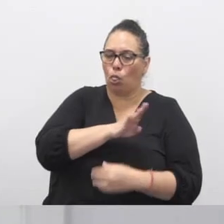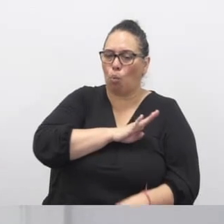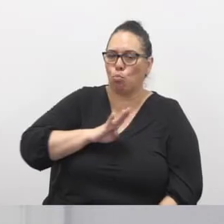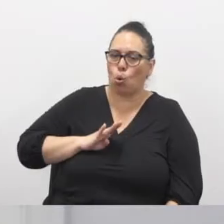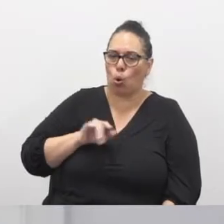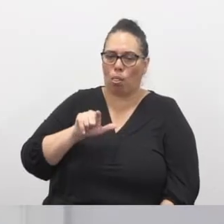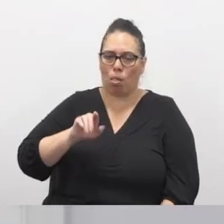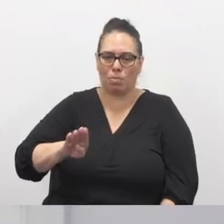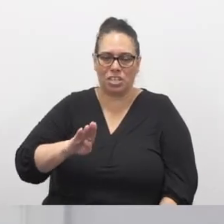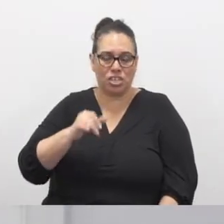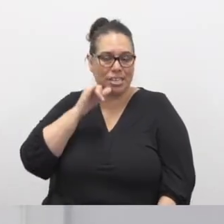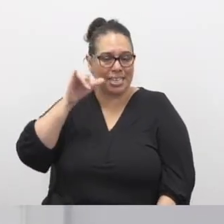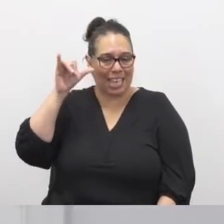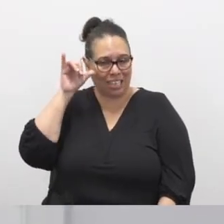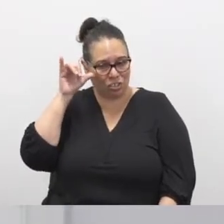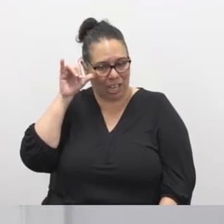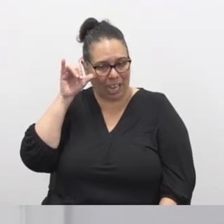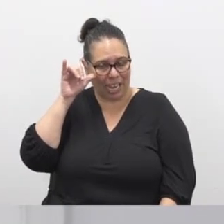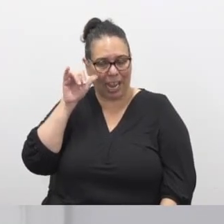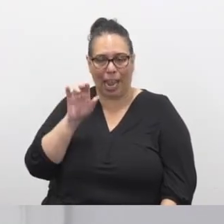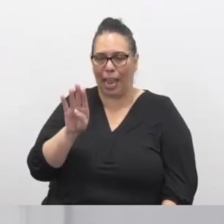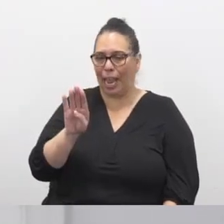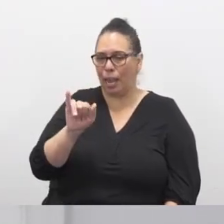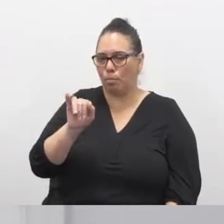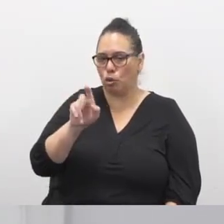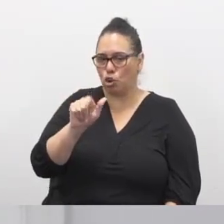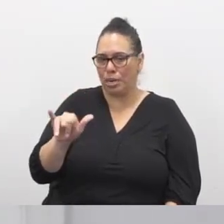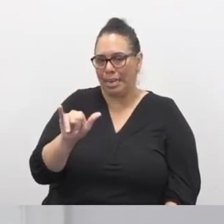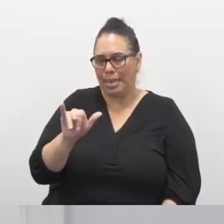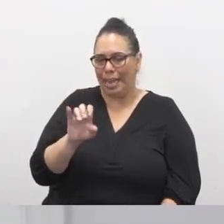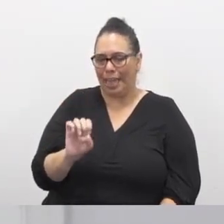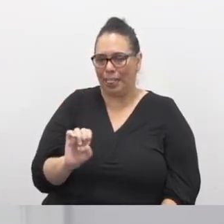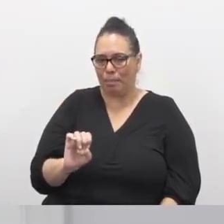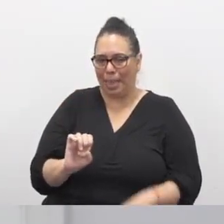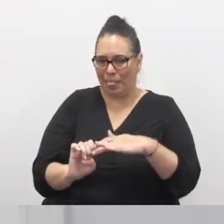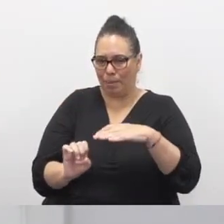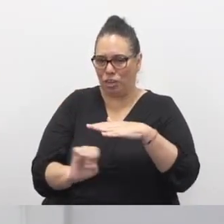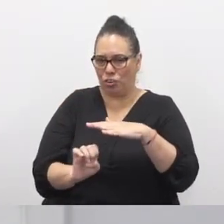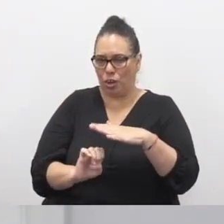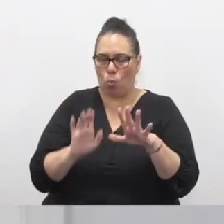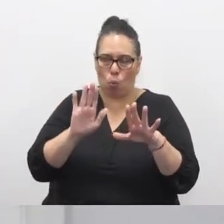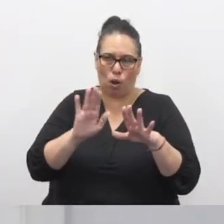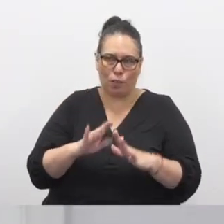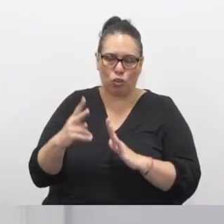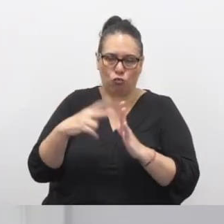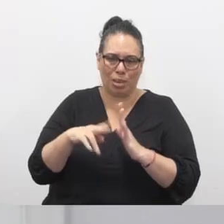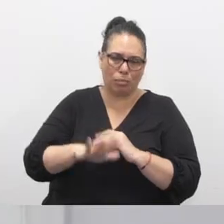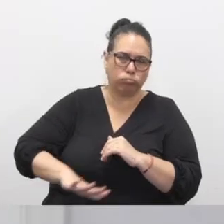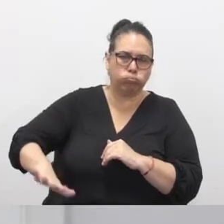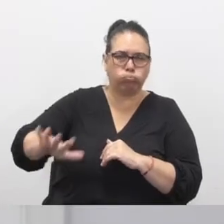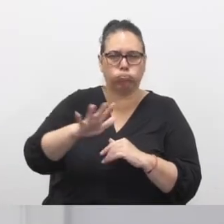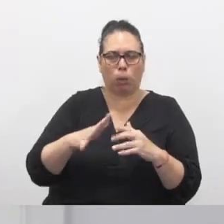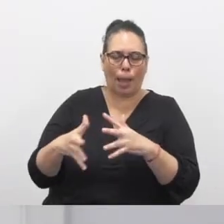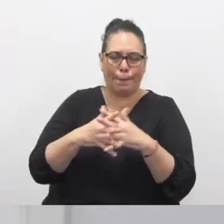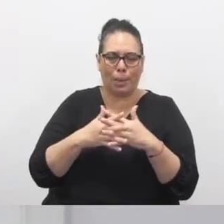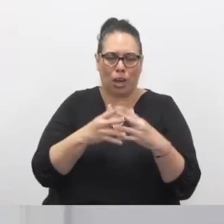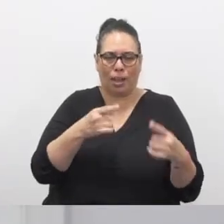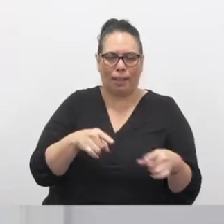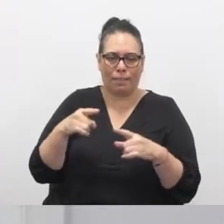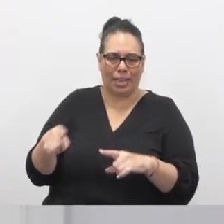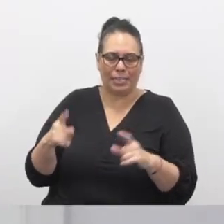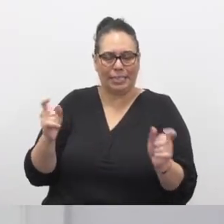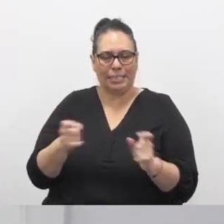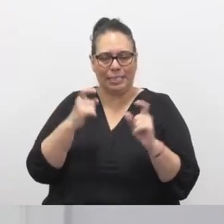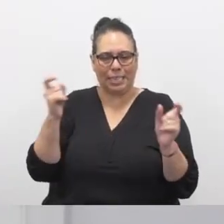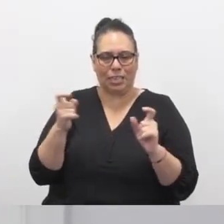Beach, who yesterday at Bernie Elementary hosted a wonderful Read Across America event to